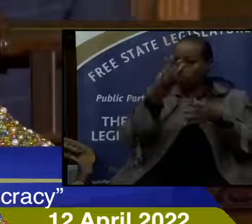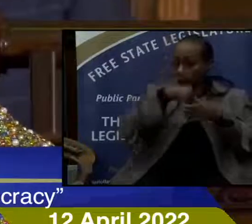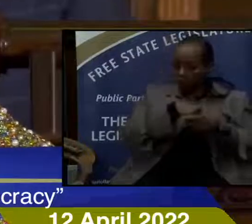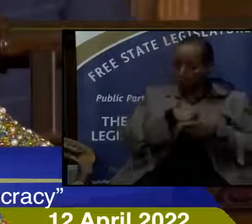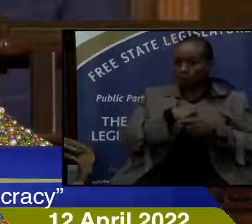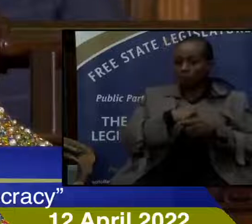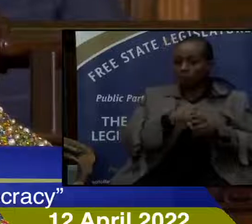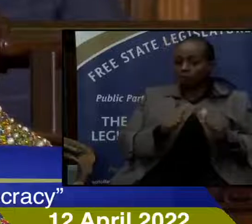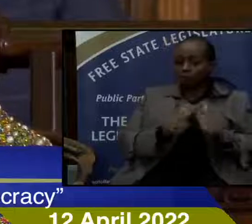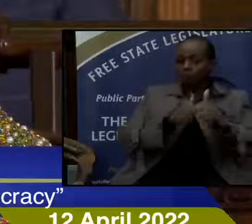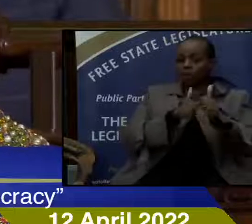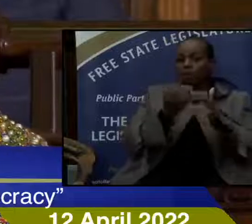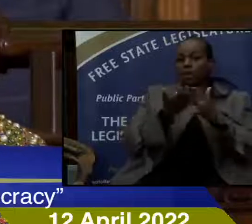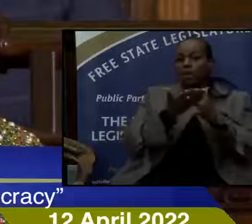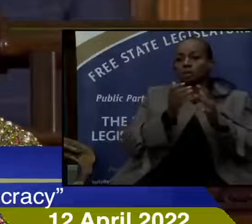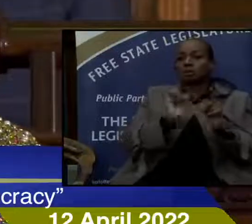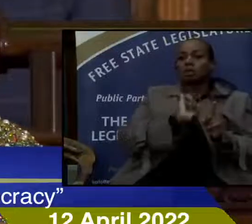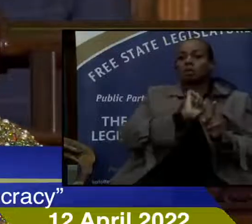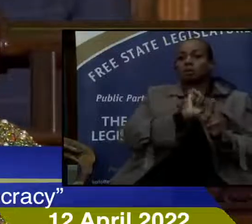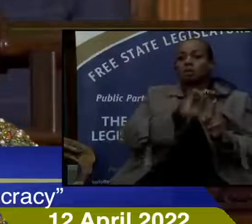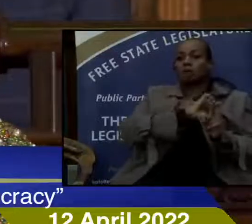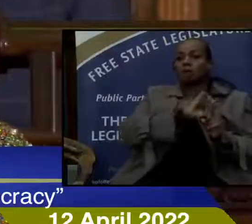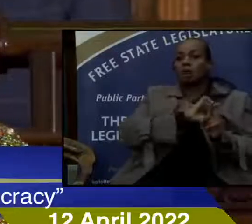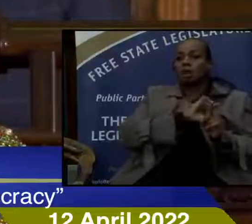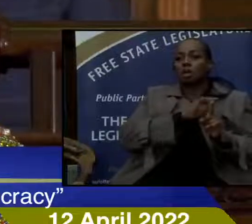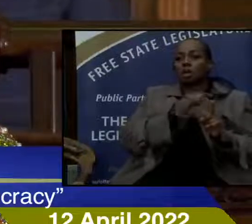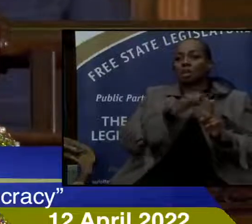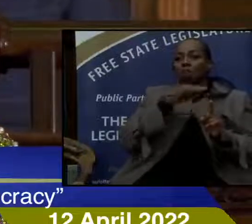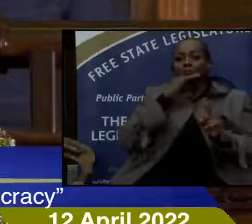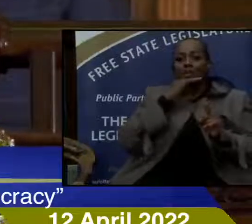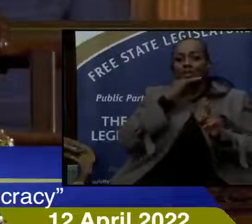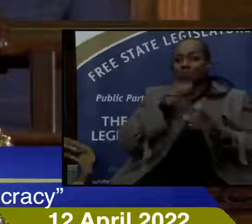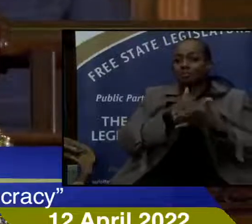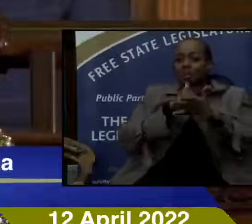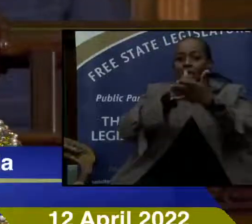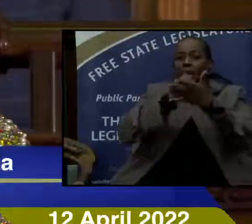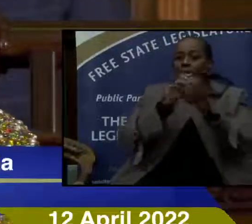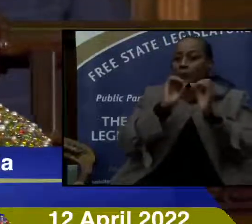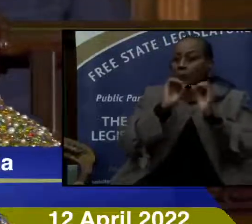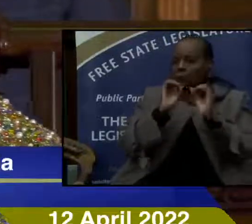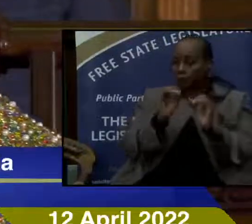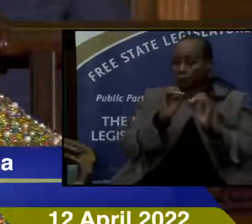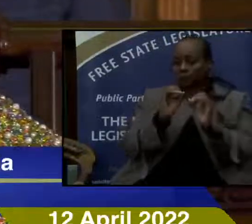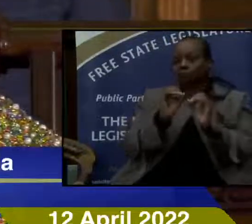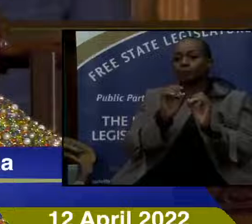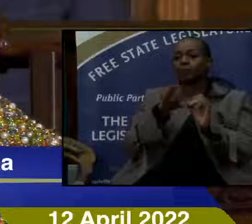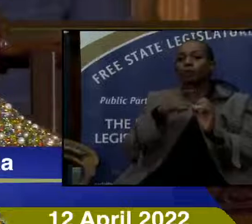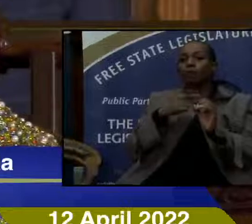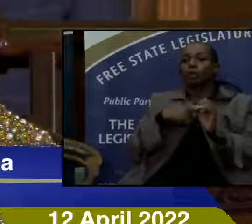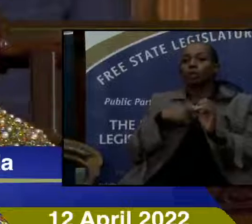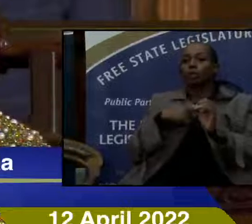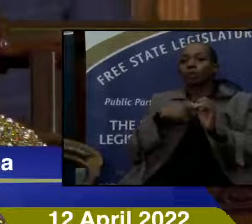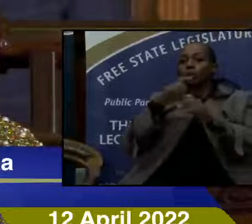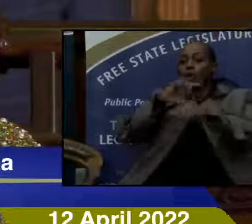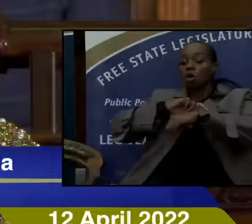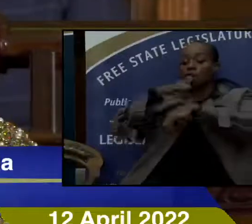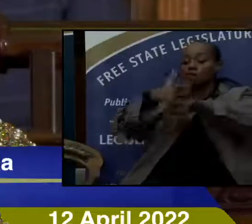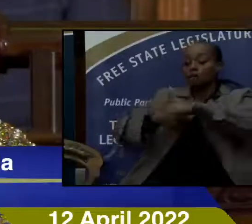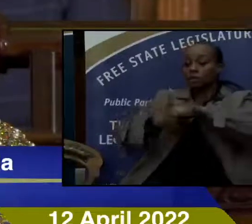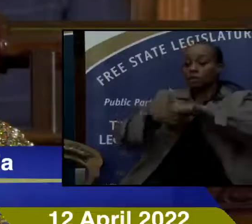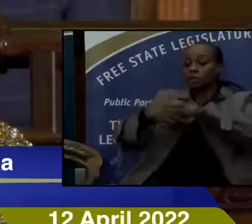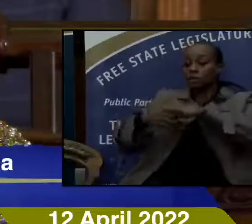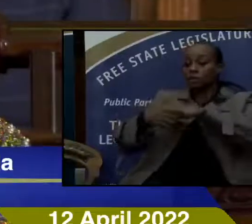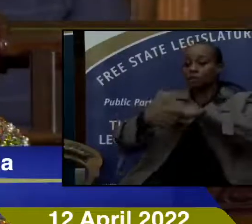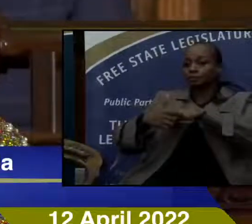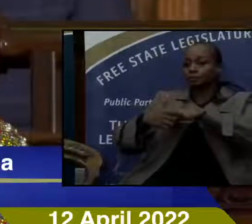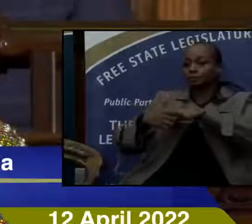di cases tsa lona hobane re a bona hore e ka re di fella. We will host an in-depth with